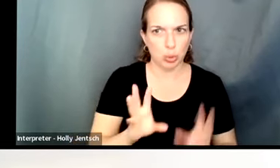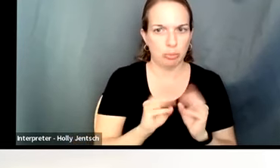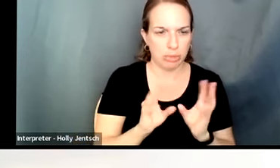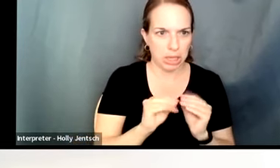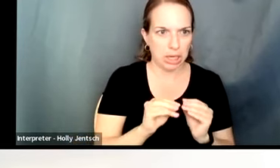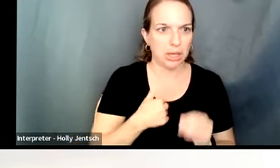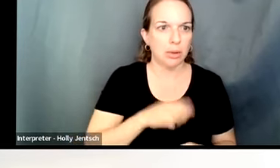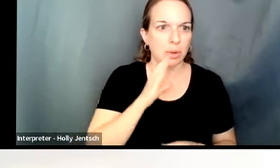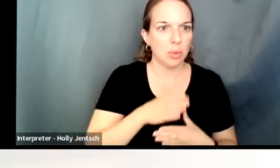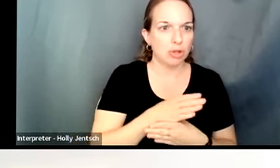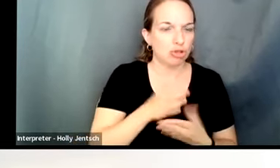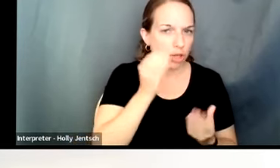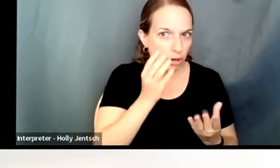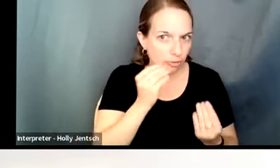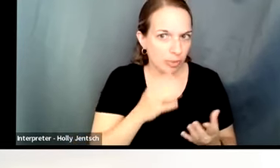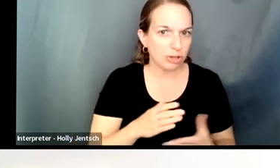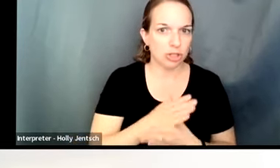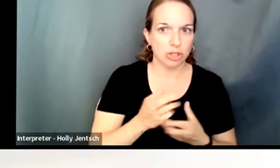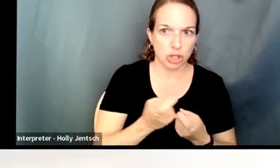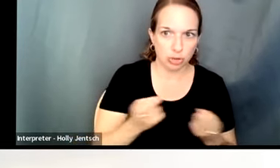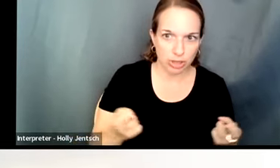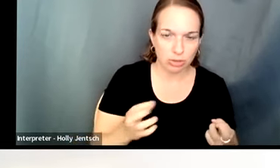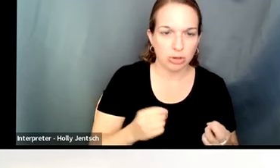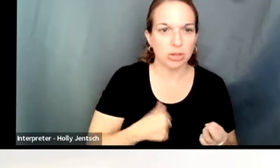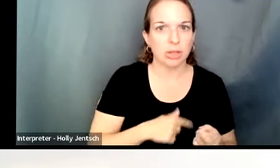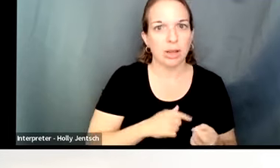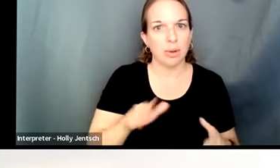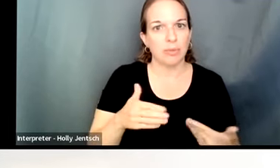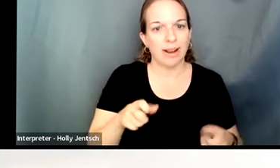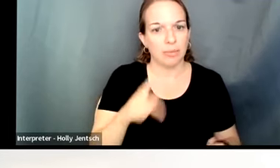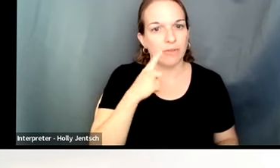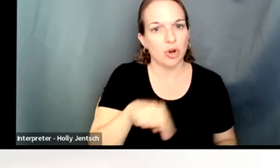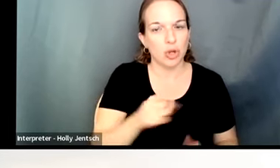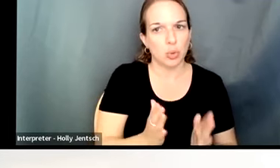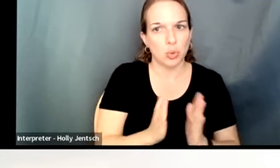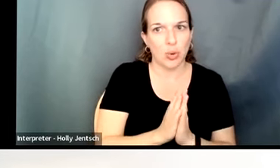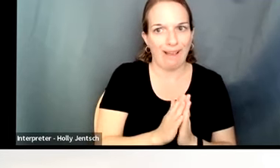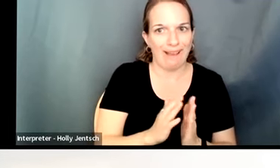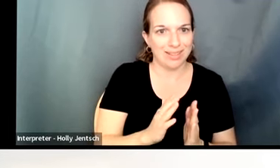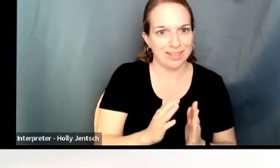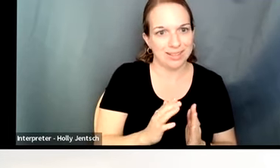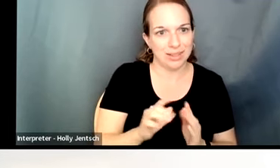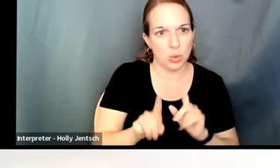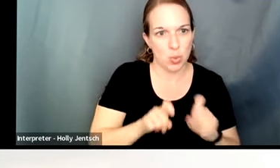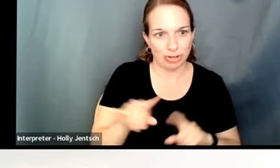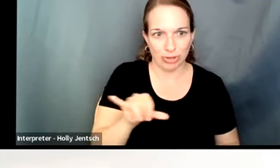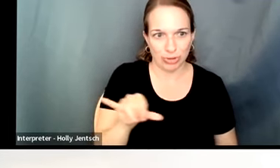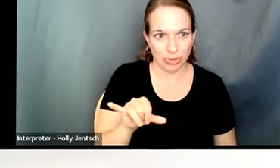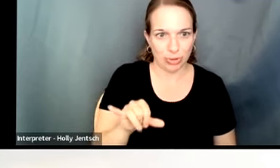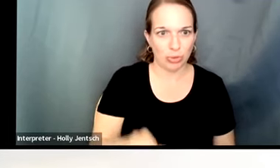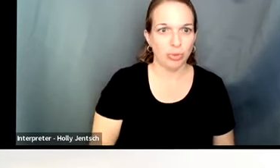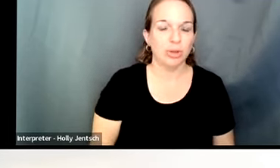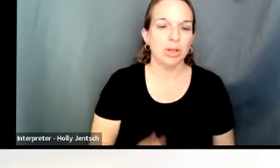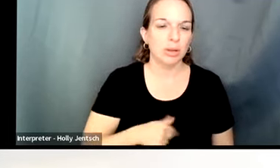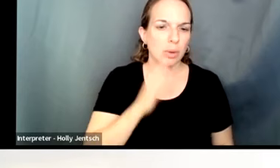share information and resources. And we also give you a chance to ask some questions that you might have and to kind of communicate